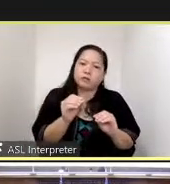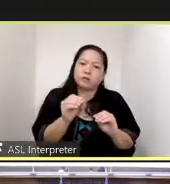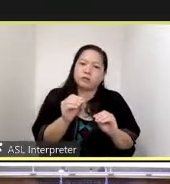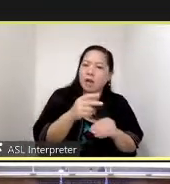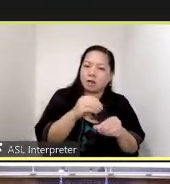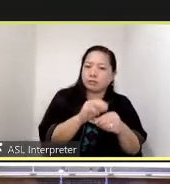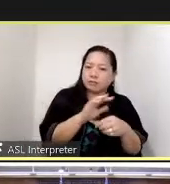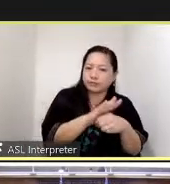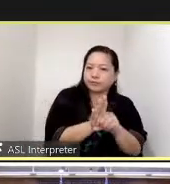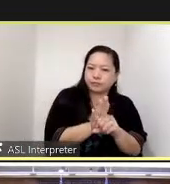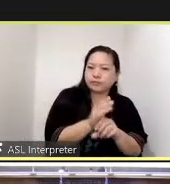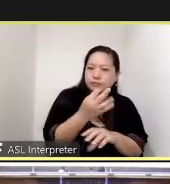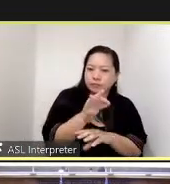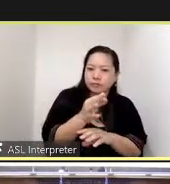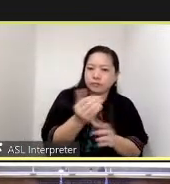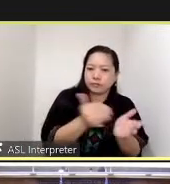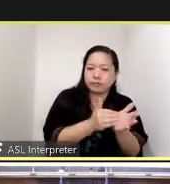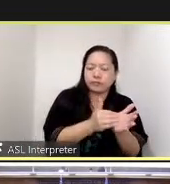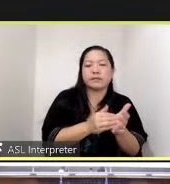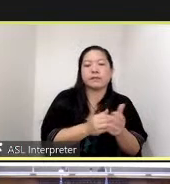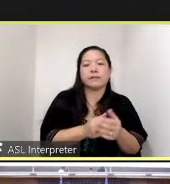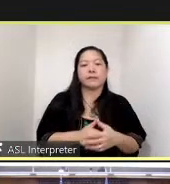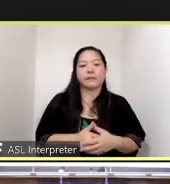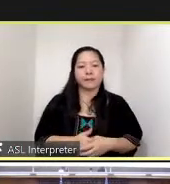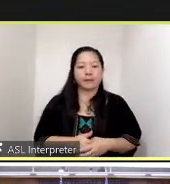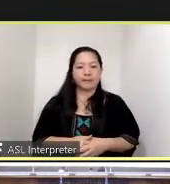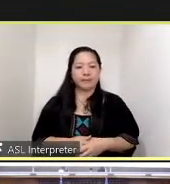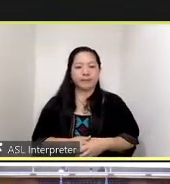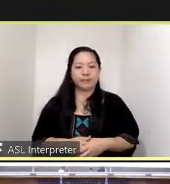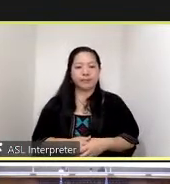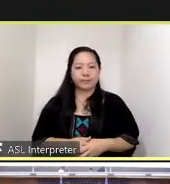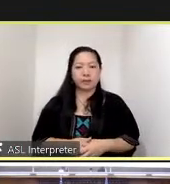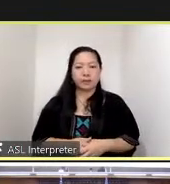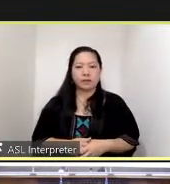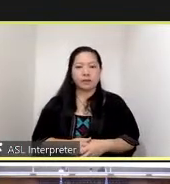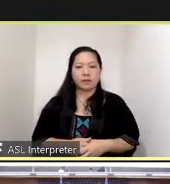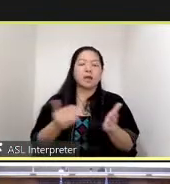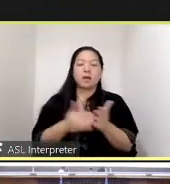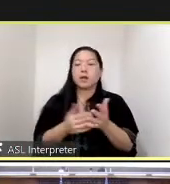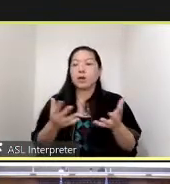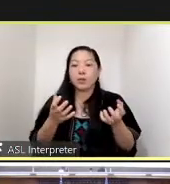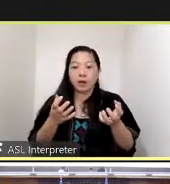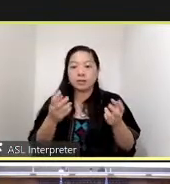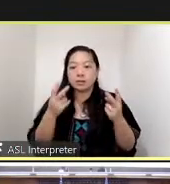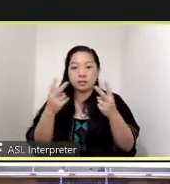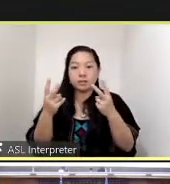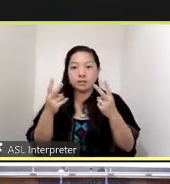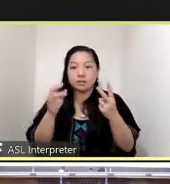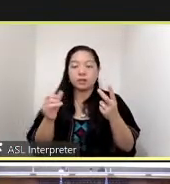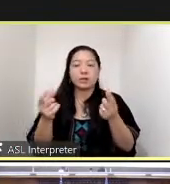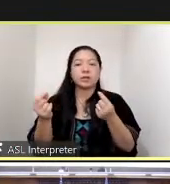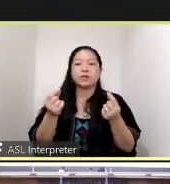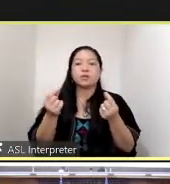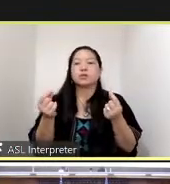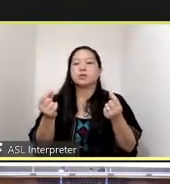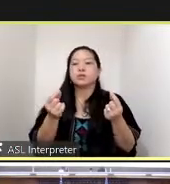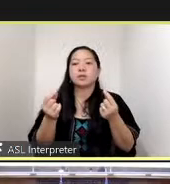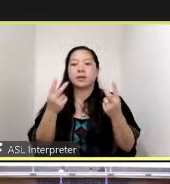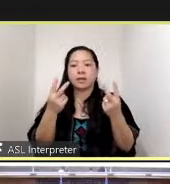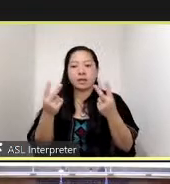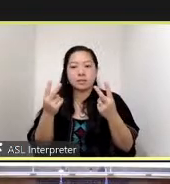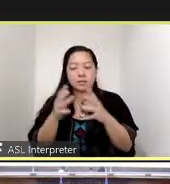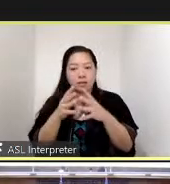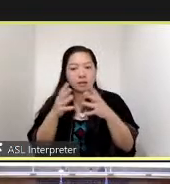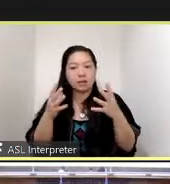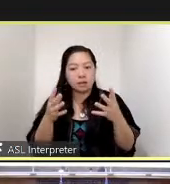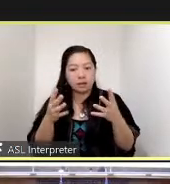to our next one. Our next one is just our hospitals. So again, just wanted to highlight that we are seeing,